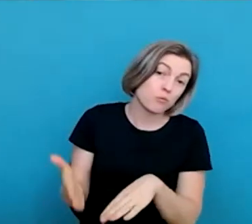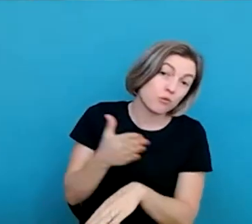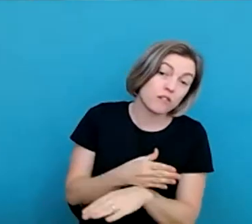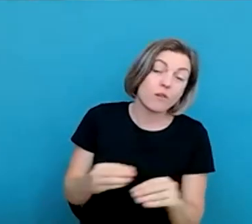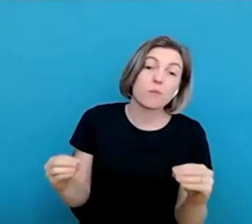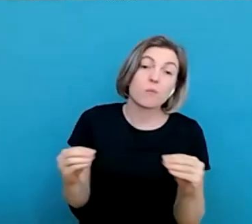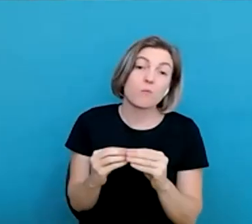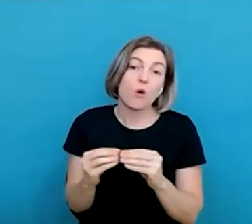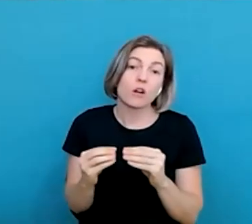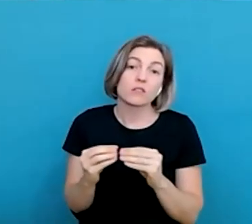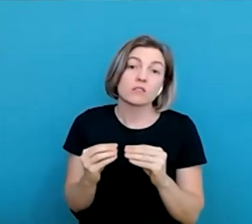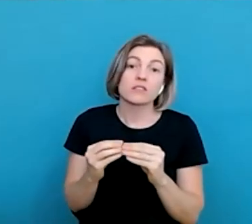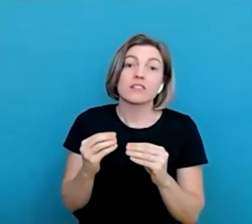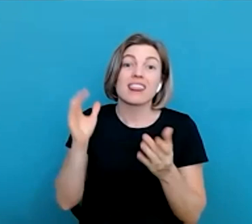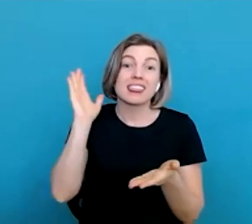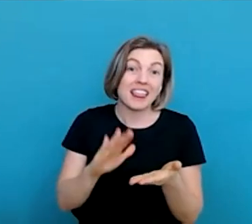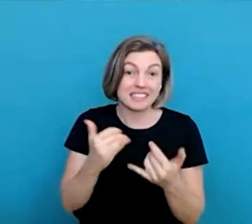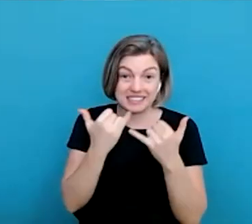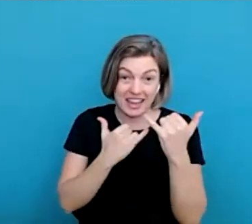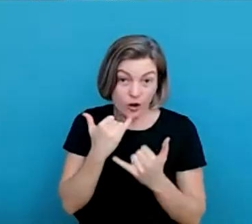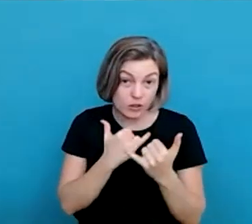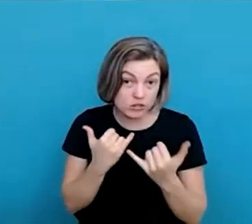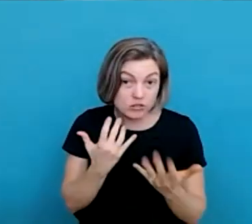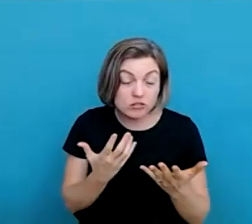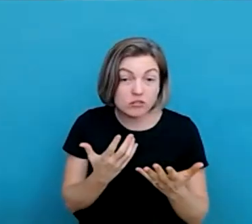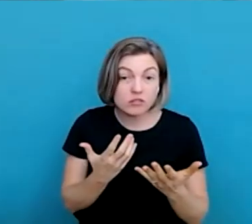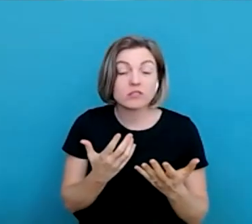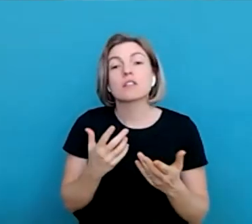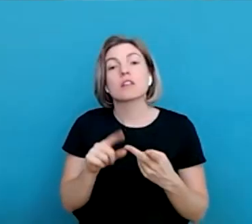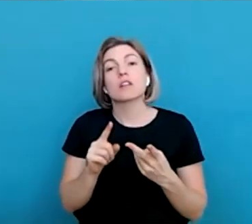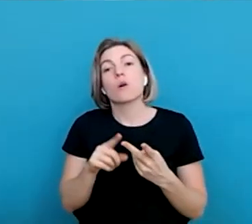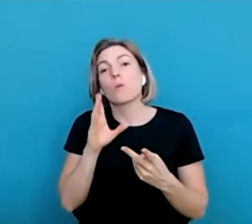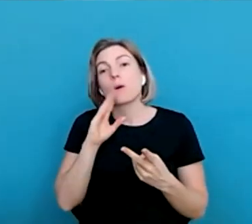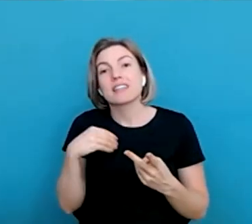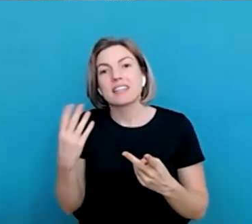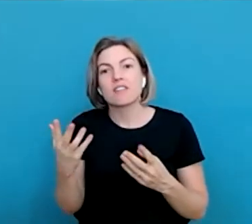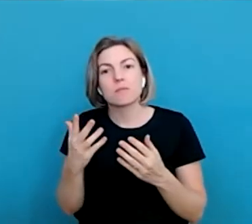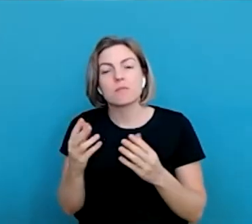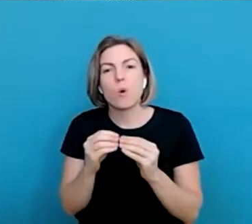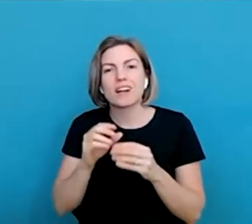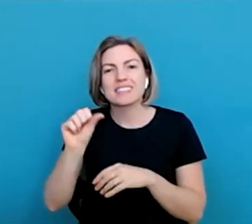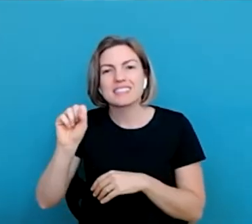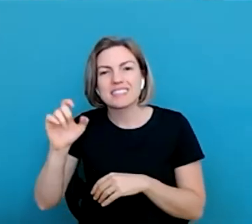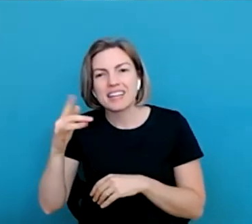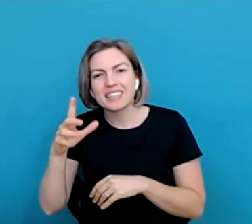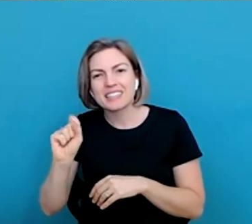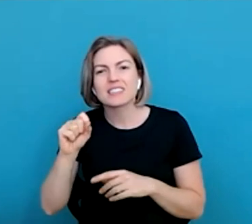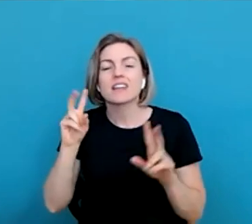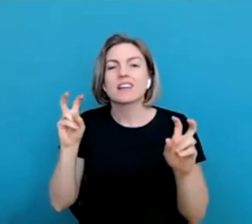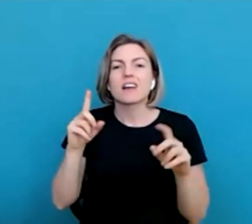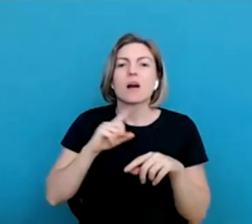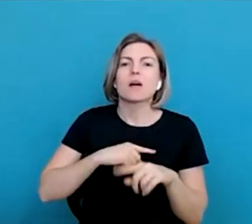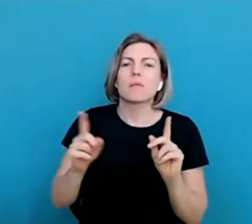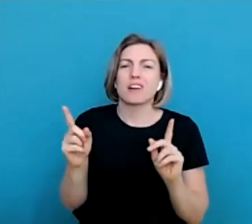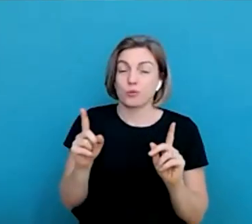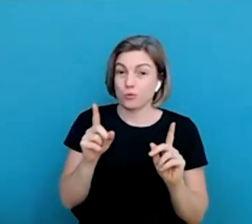increasing the error bars on that nominal user. We're going to give people certain knobs and levers, but I don't see us living in a world where, for example,